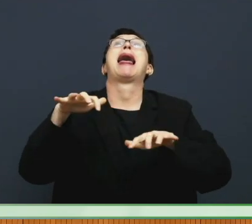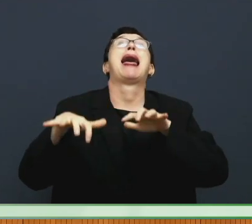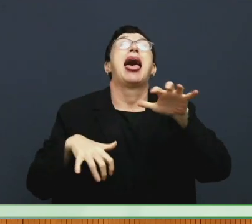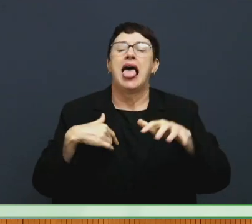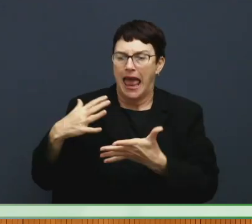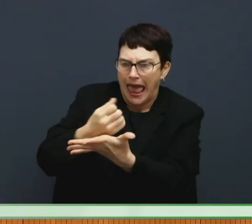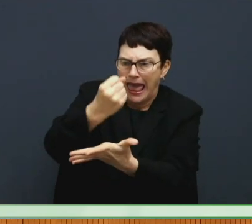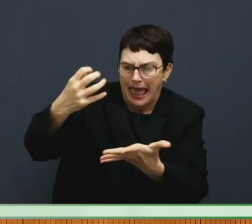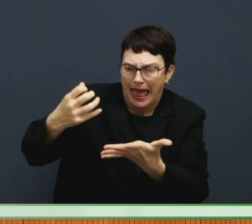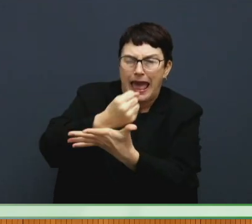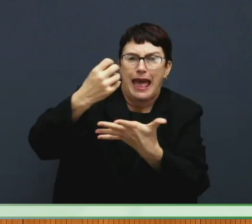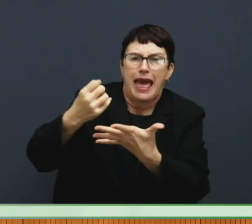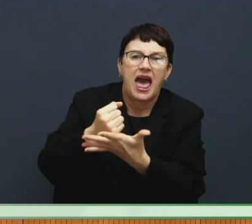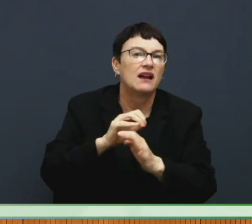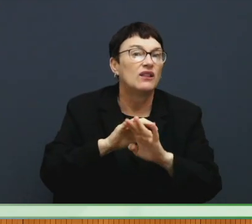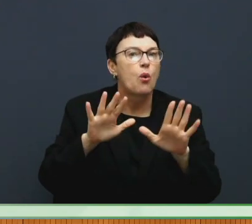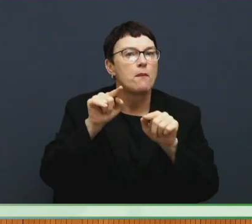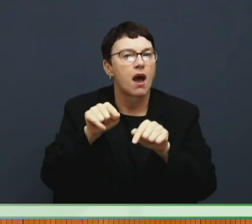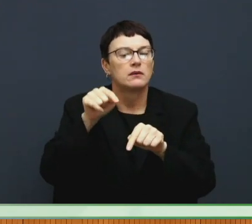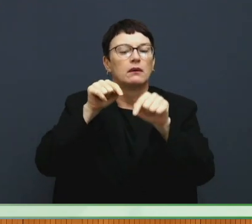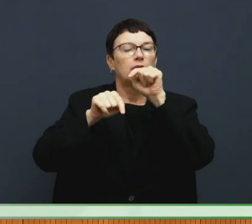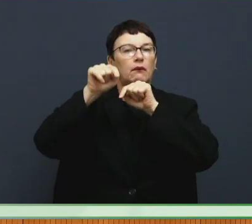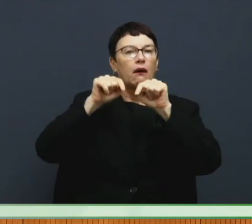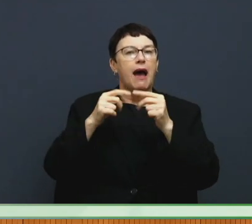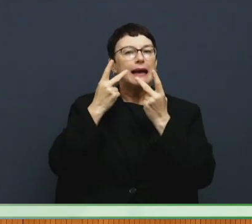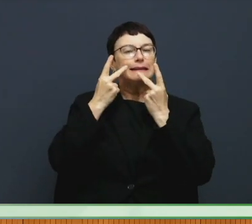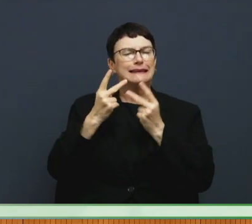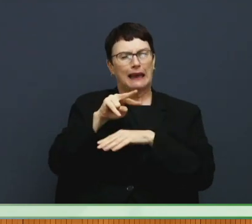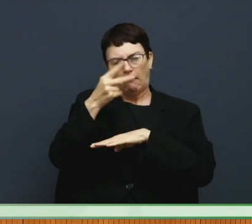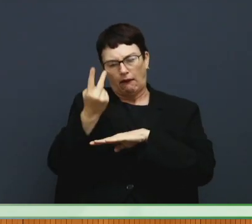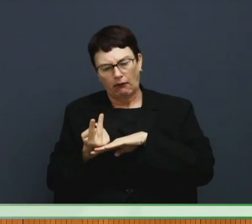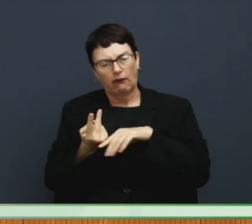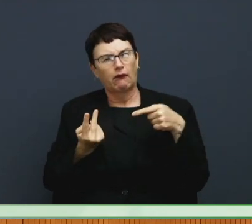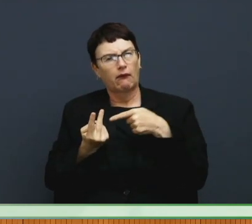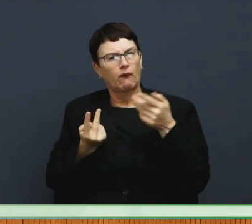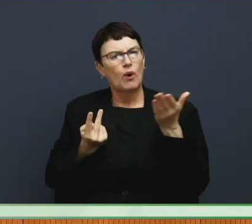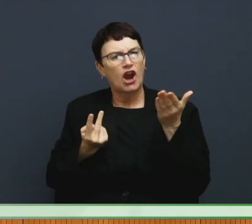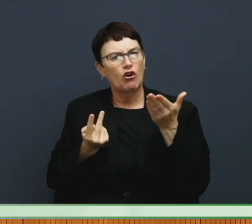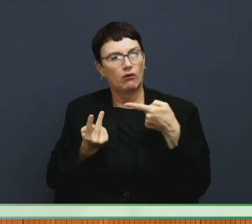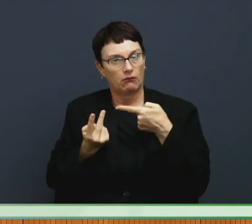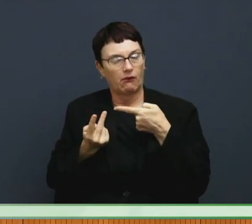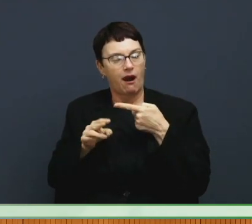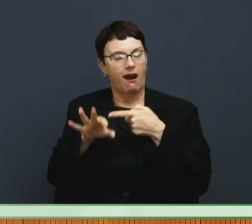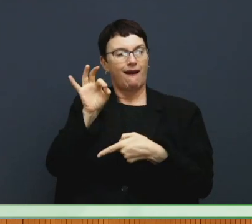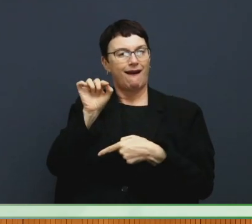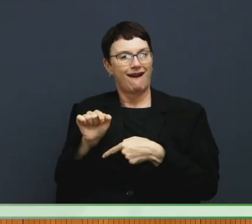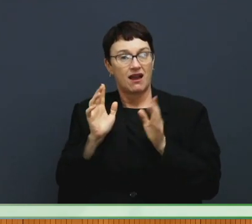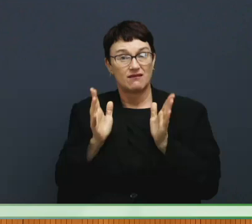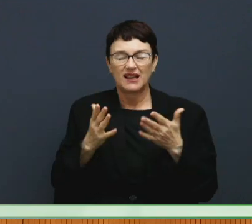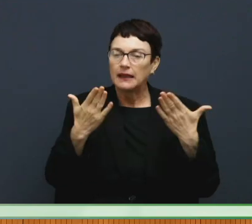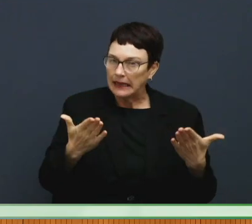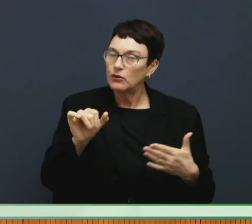in. And I think in South Africa, there are 2 main reasons why our children are falling into the